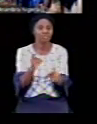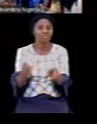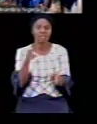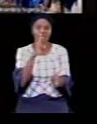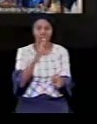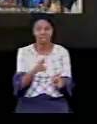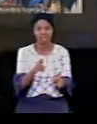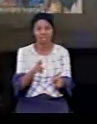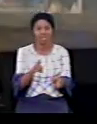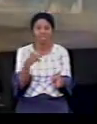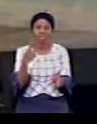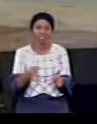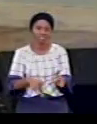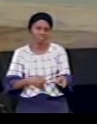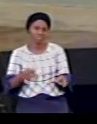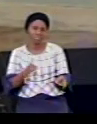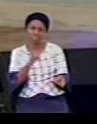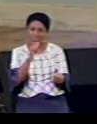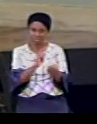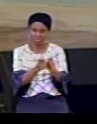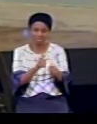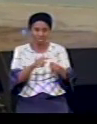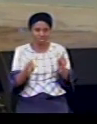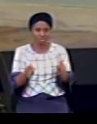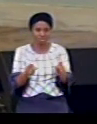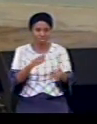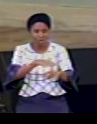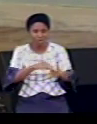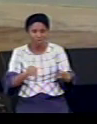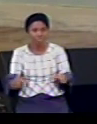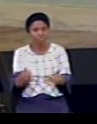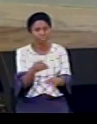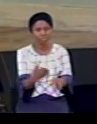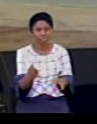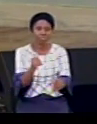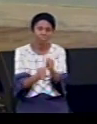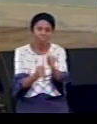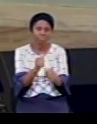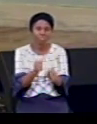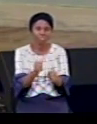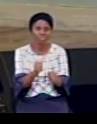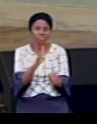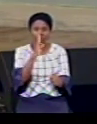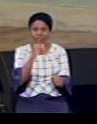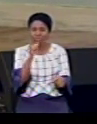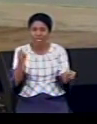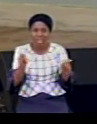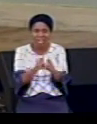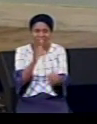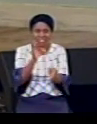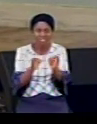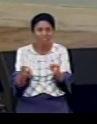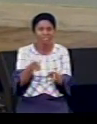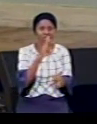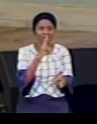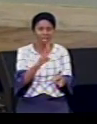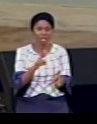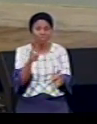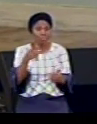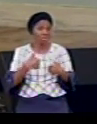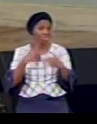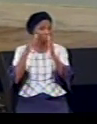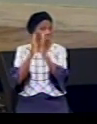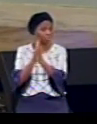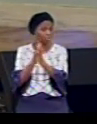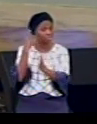not changed, but calling those things which be not as though they were. You have prayed for supply,